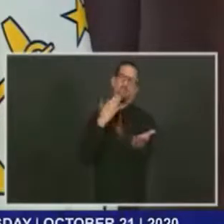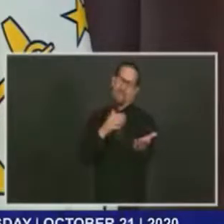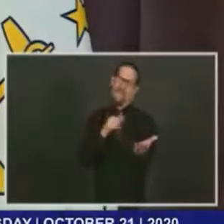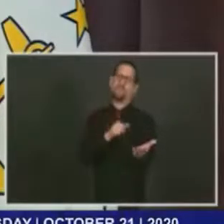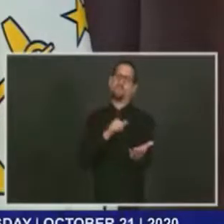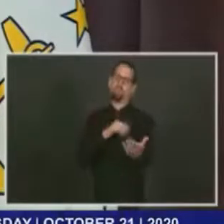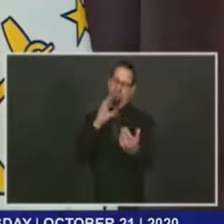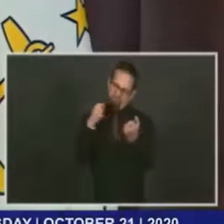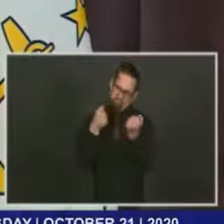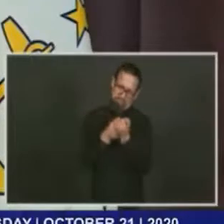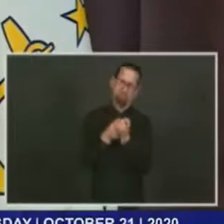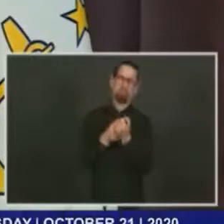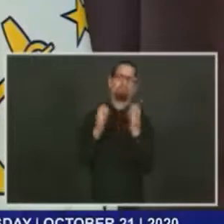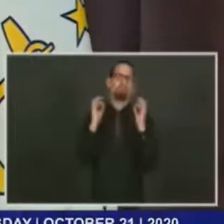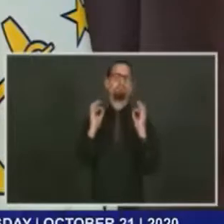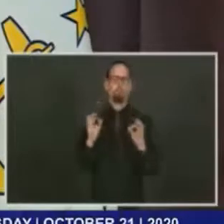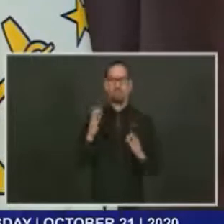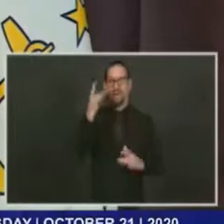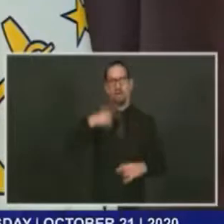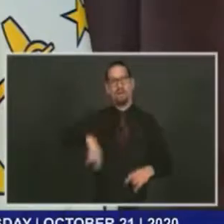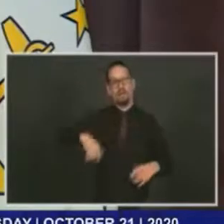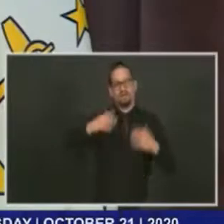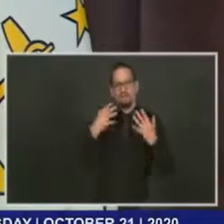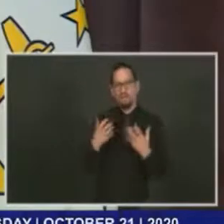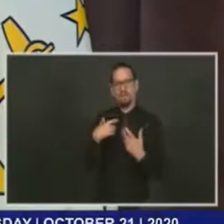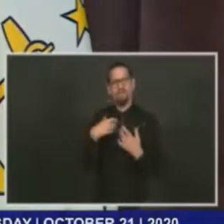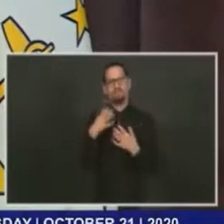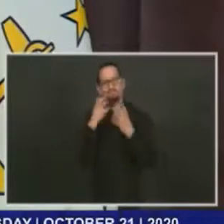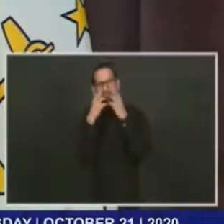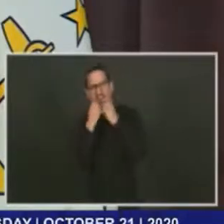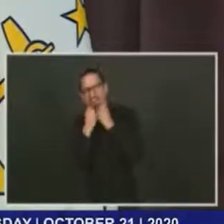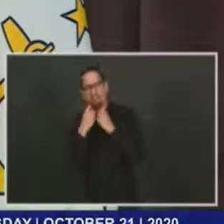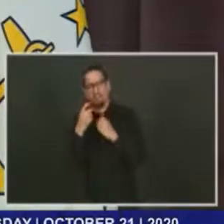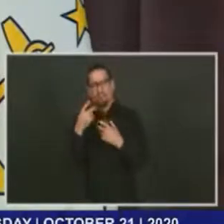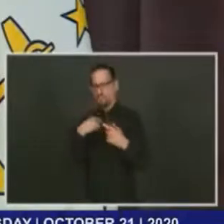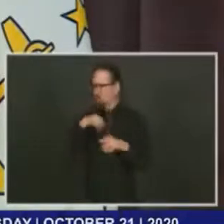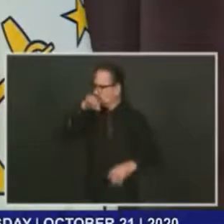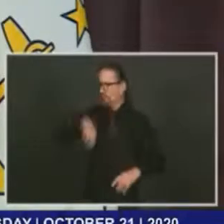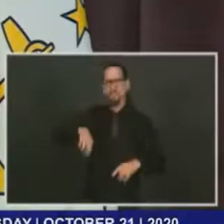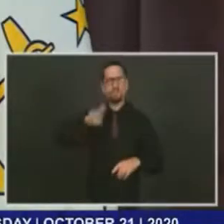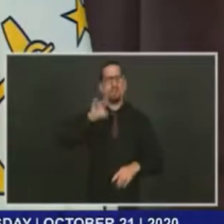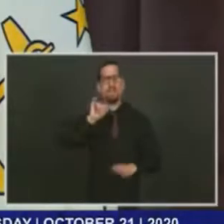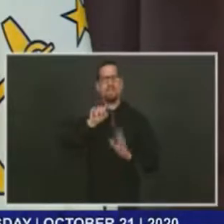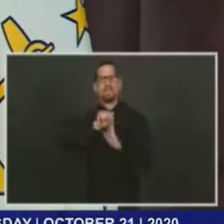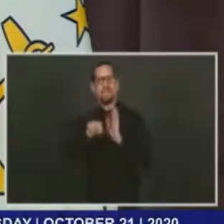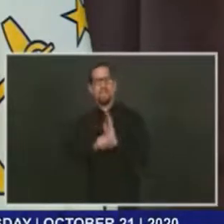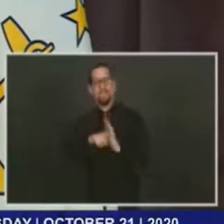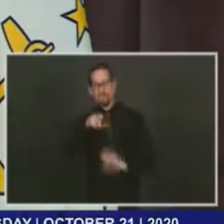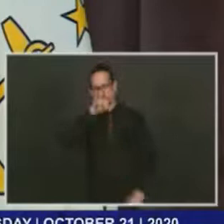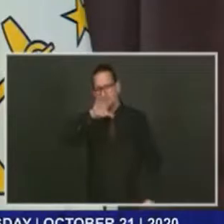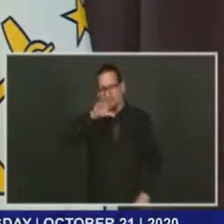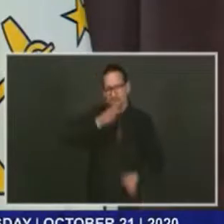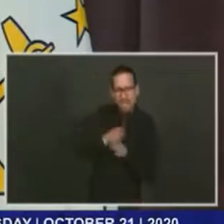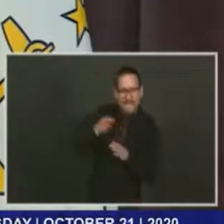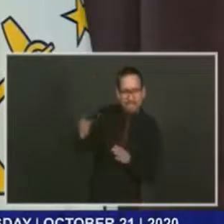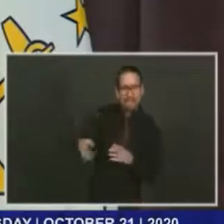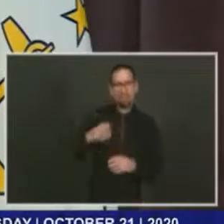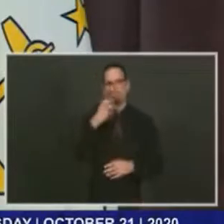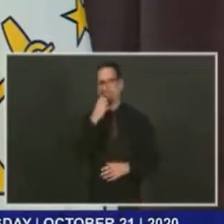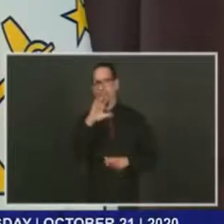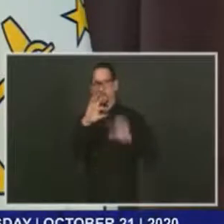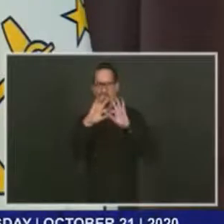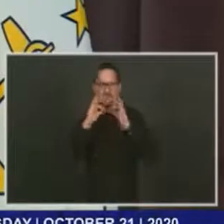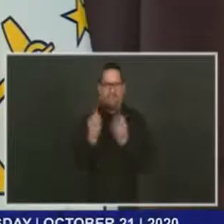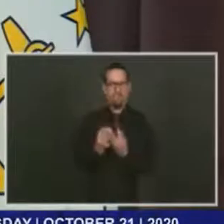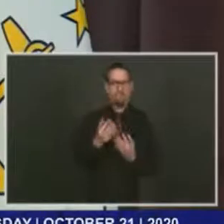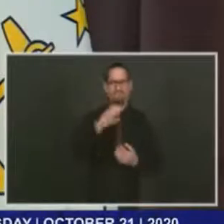says, I love this state. I love my neighbors and friends and family. I love the fact that Rhode Island,